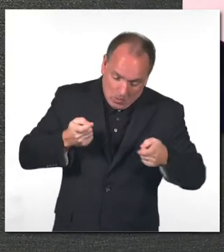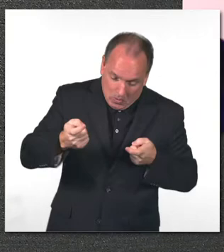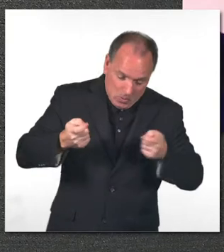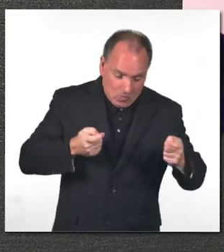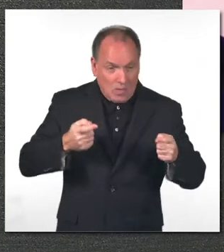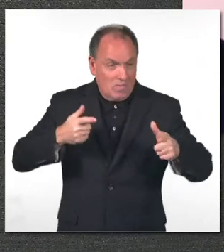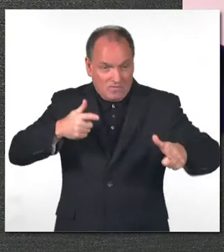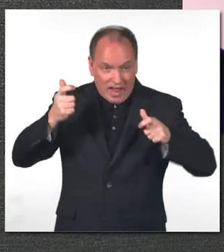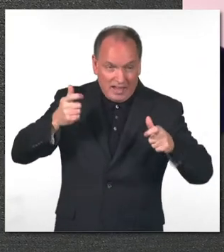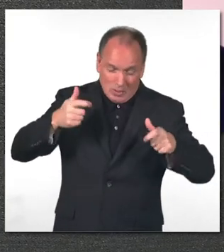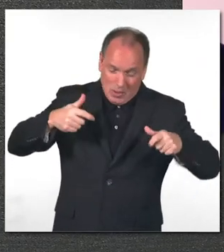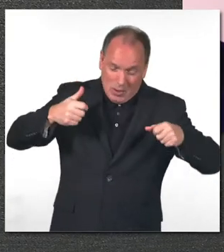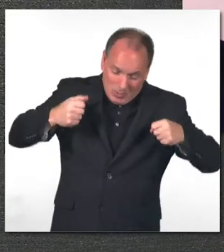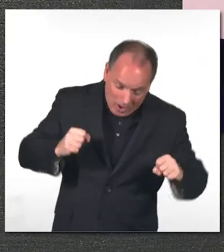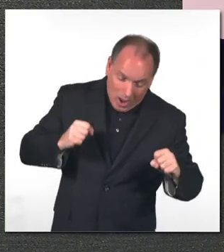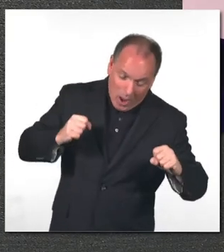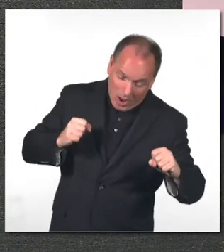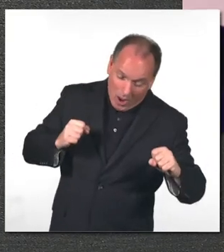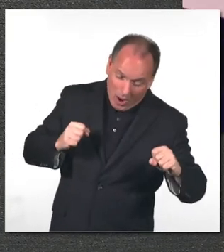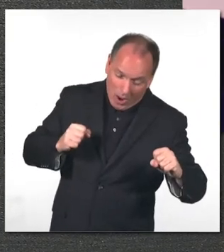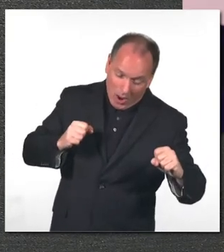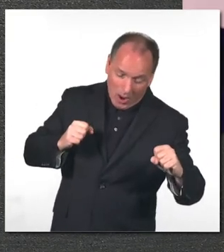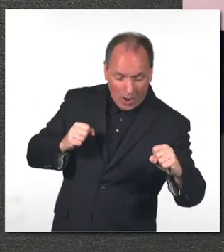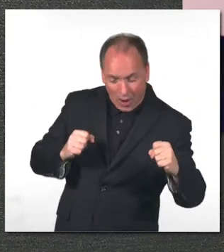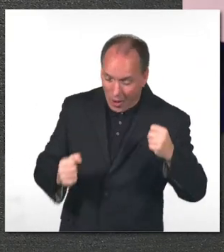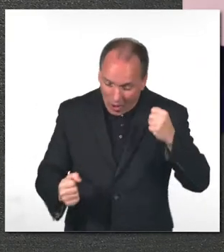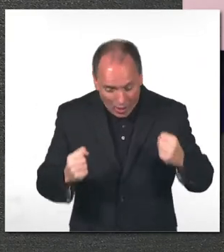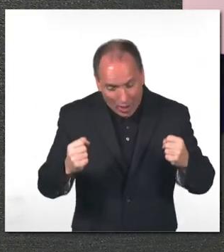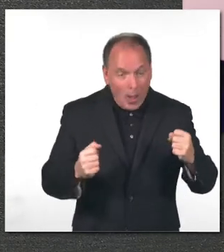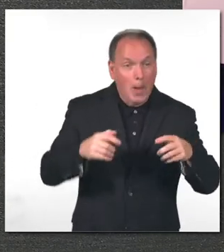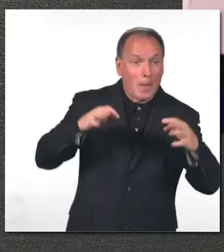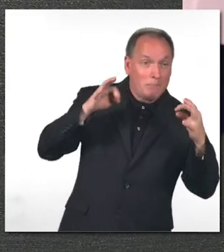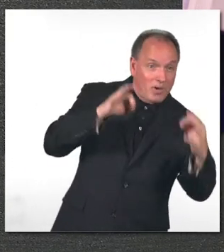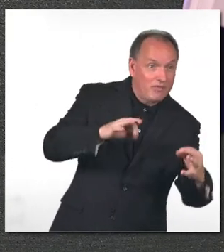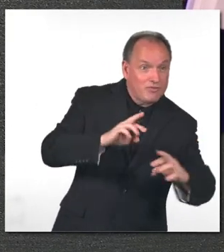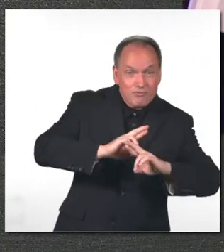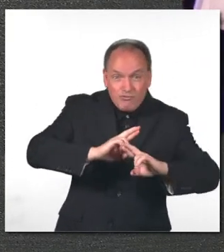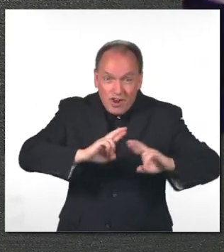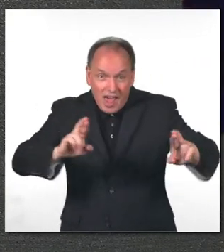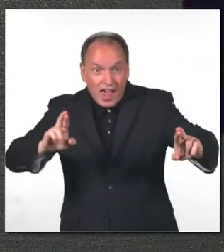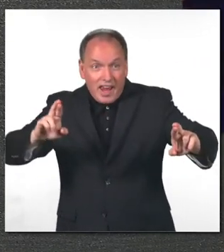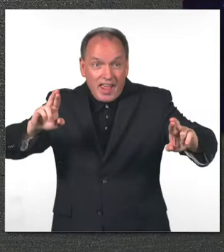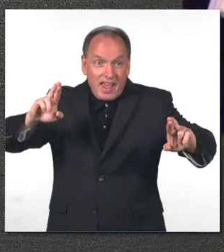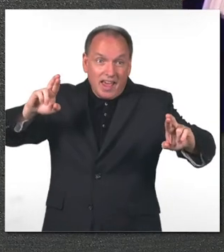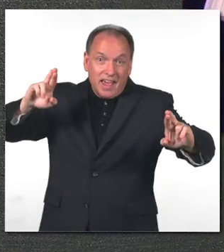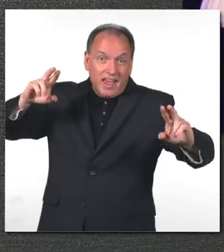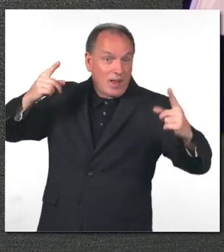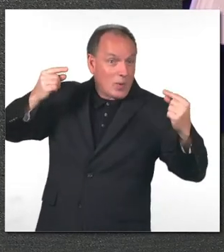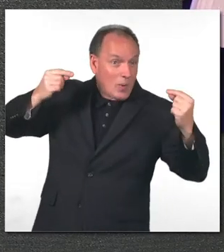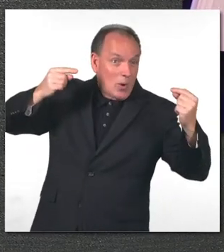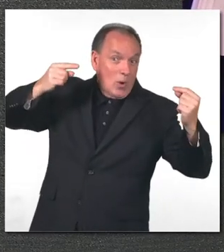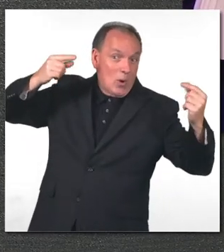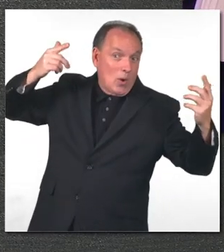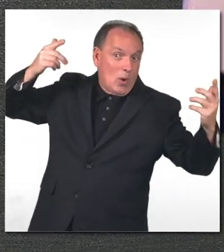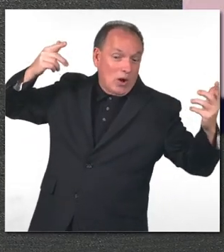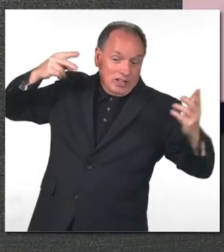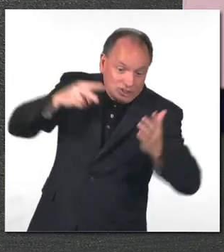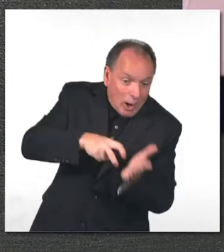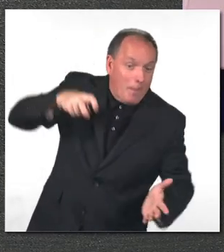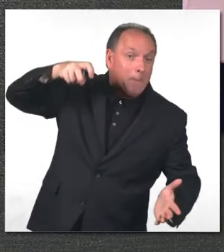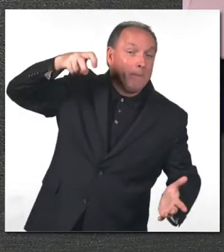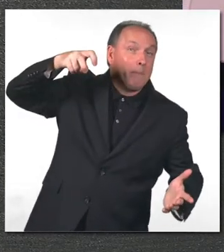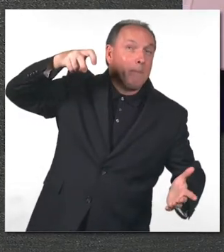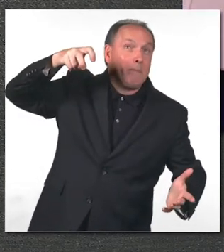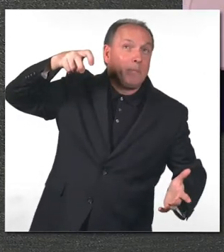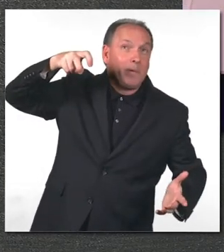Woo-hoo! Perfect! Get ready to jump!